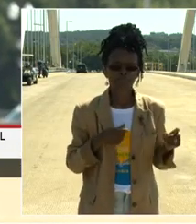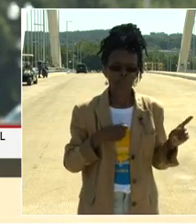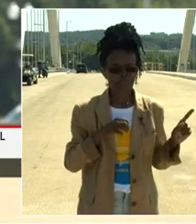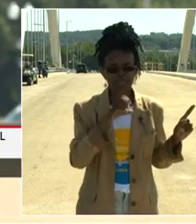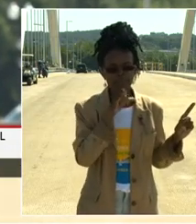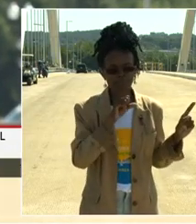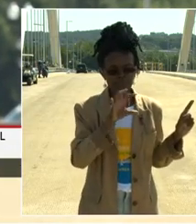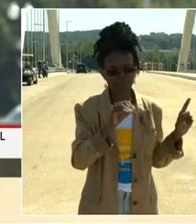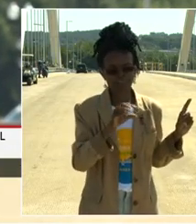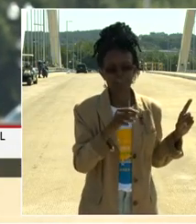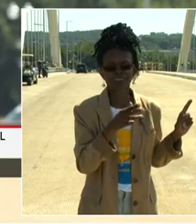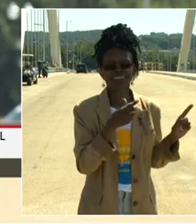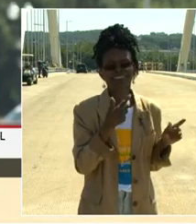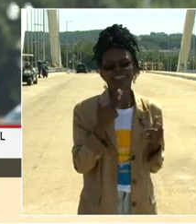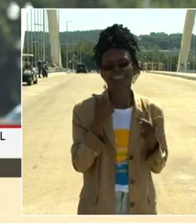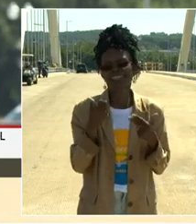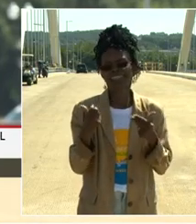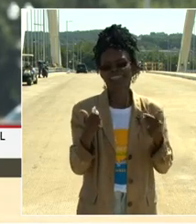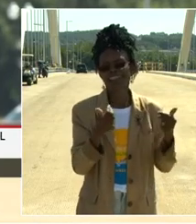Why are you laughing at that?